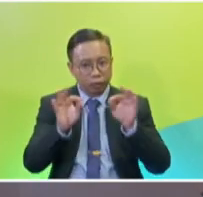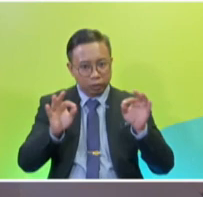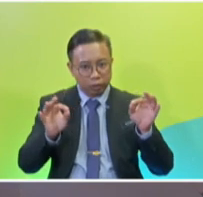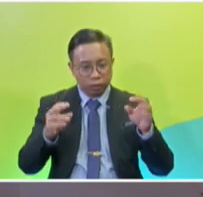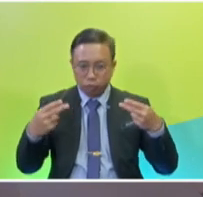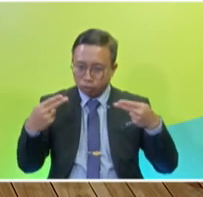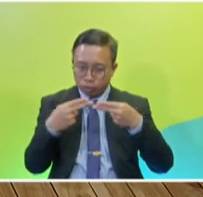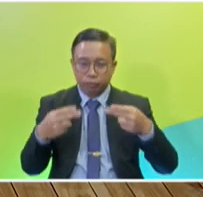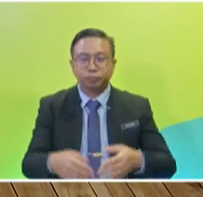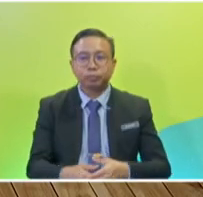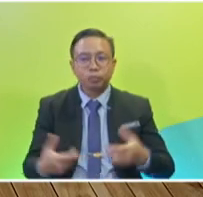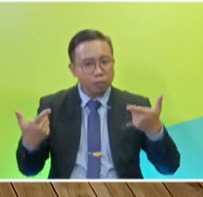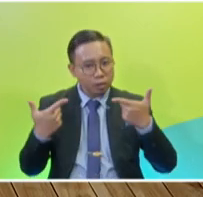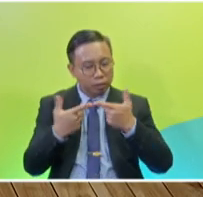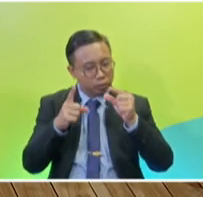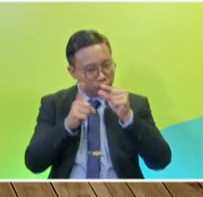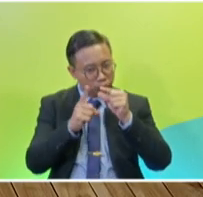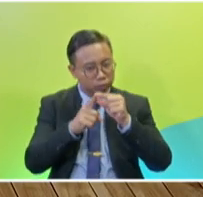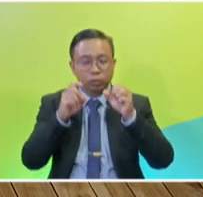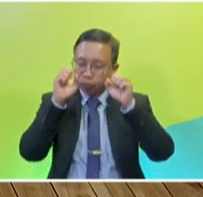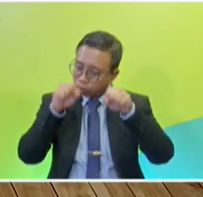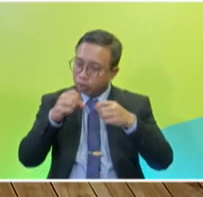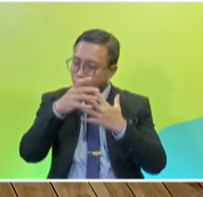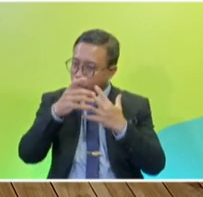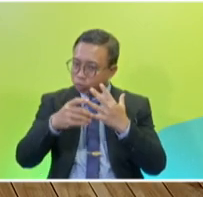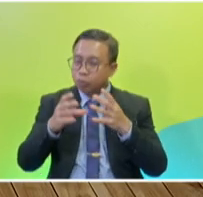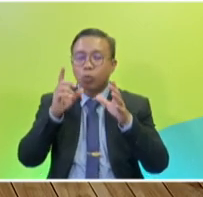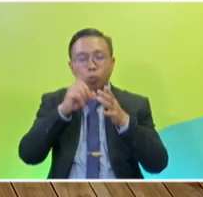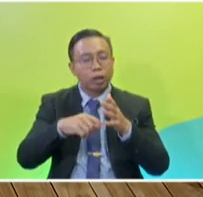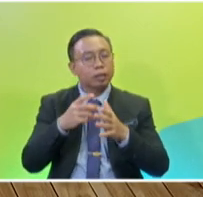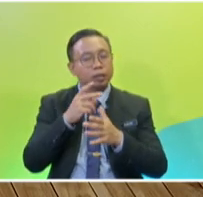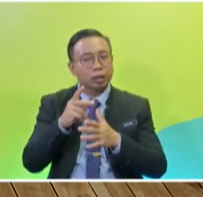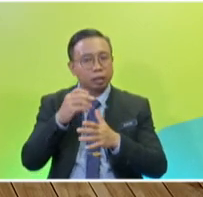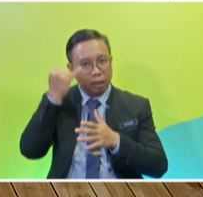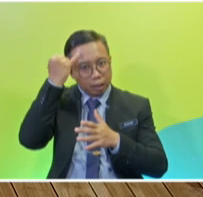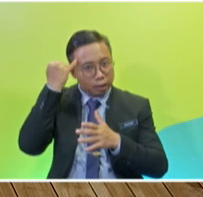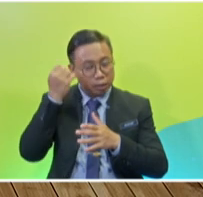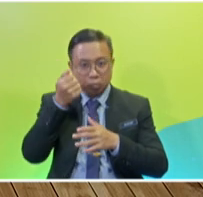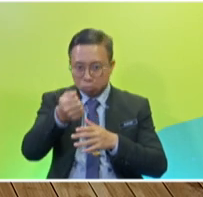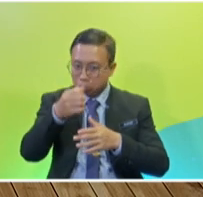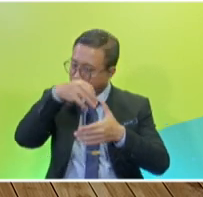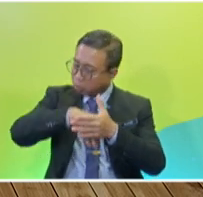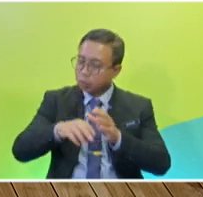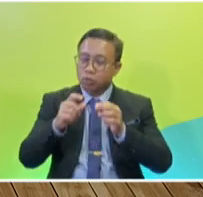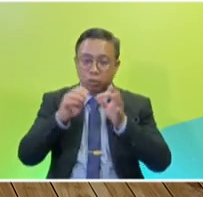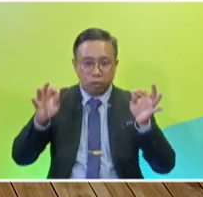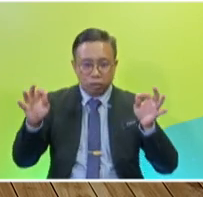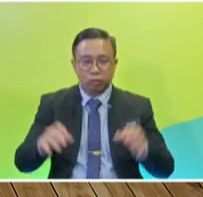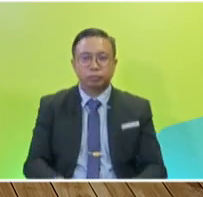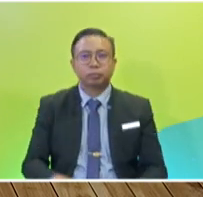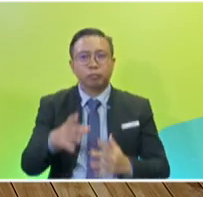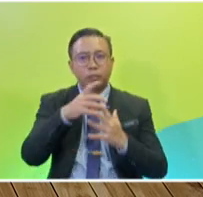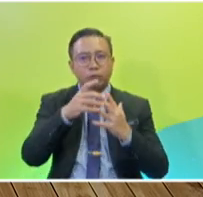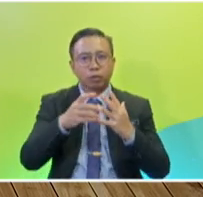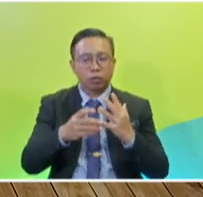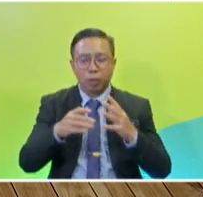choice. You have linking words, so you can decide what kind of ideas that you want to share in your sentence. And you choose